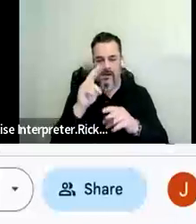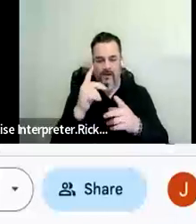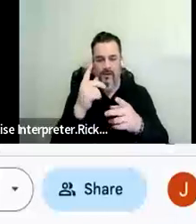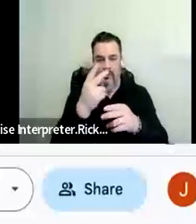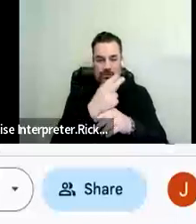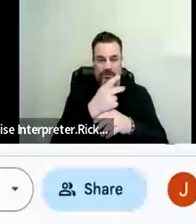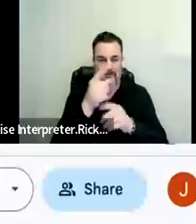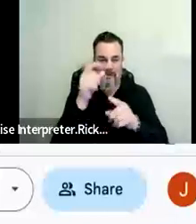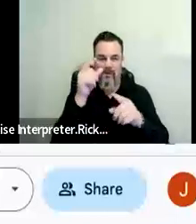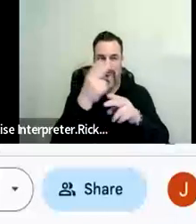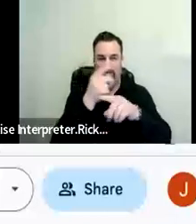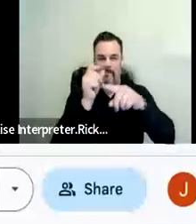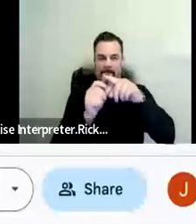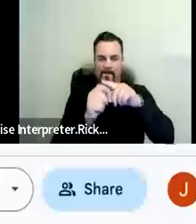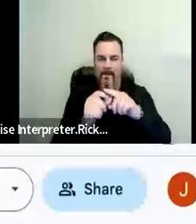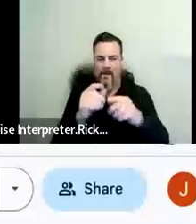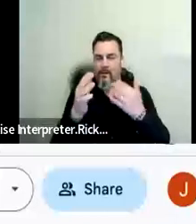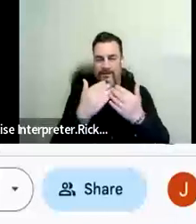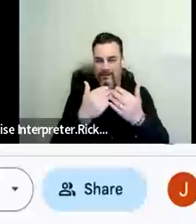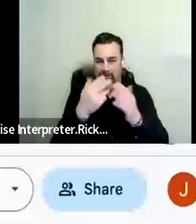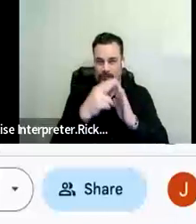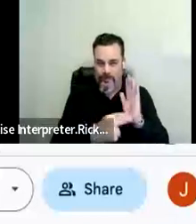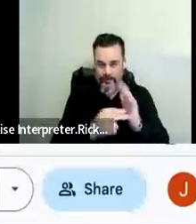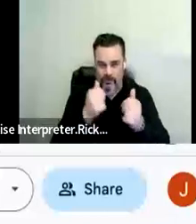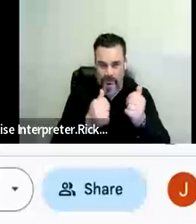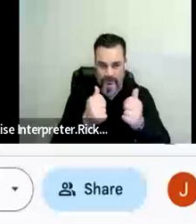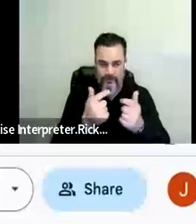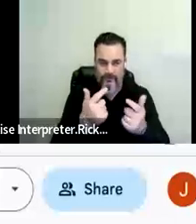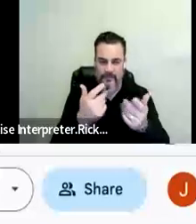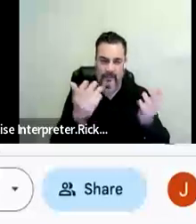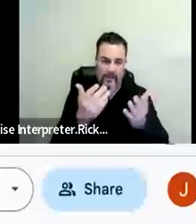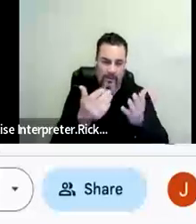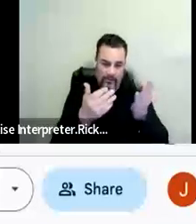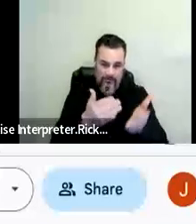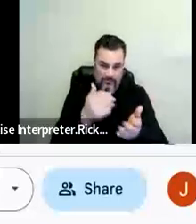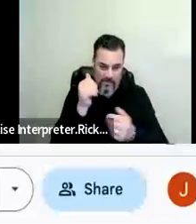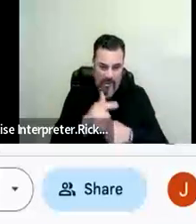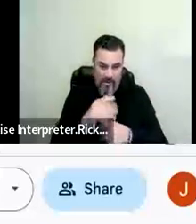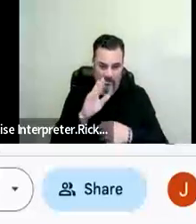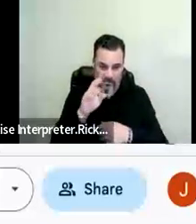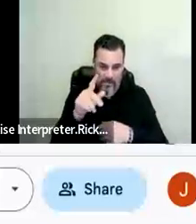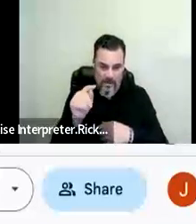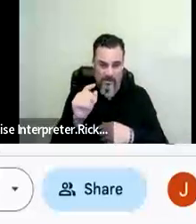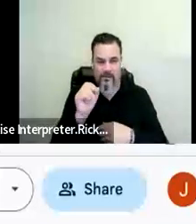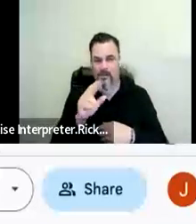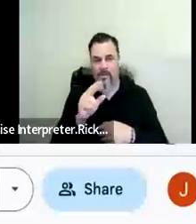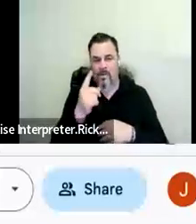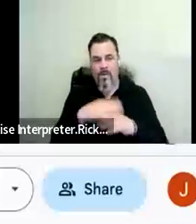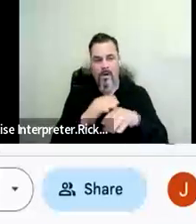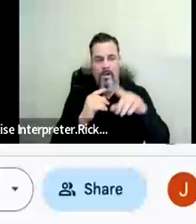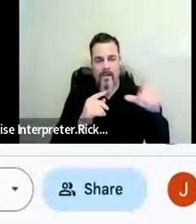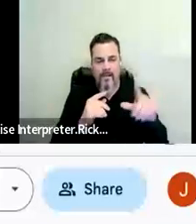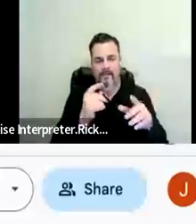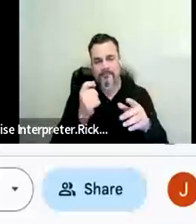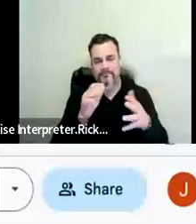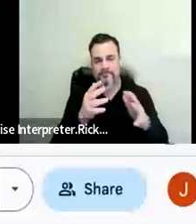lists or bulleted items. What's easier to read? The one here, all bullets, or the one on the left that's sort of